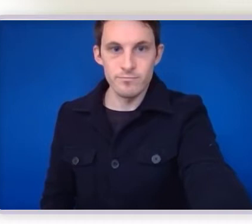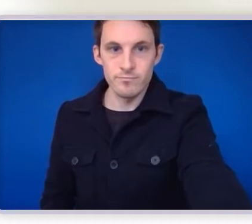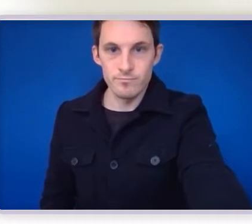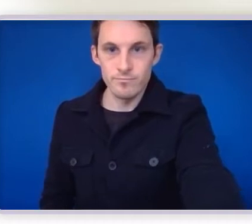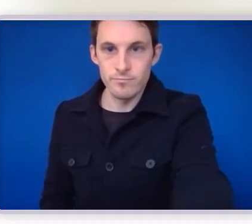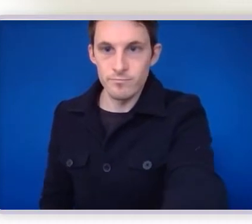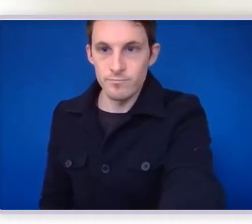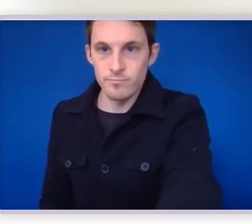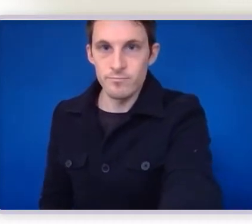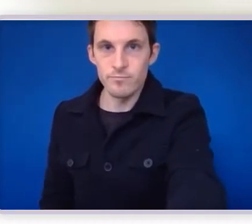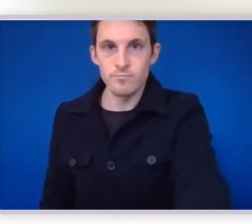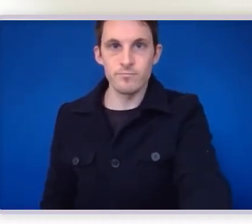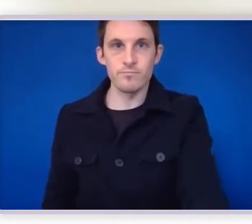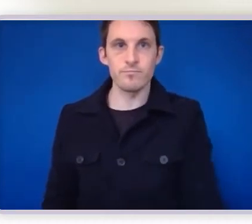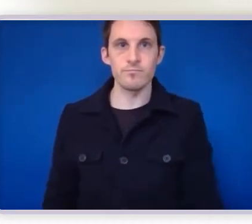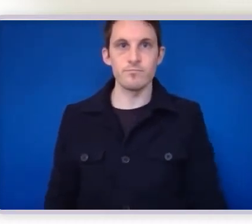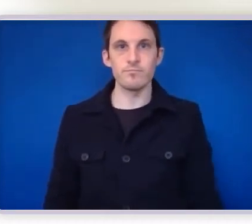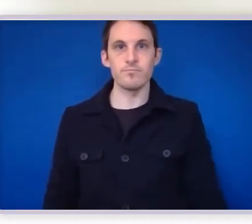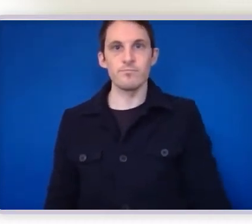Excuse me, John, I'm just,